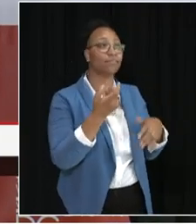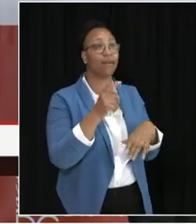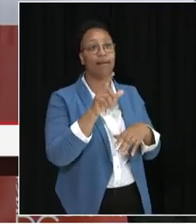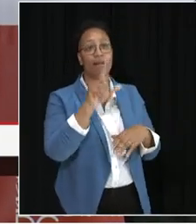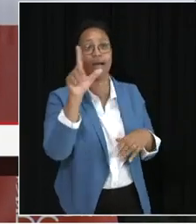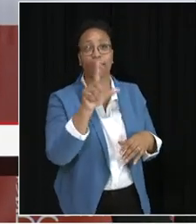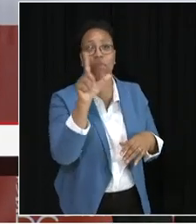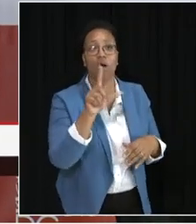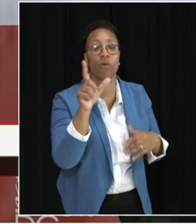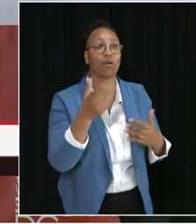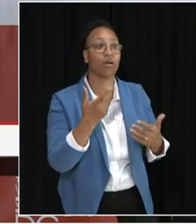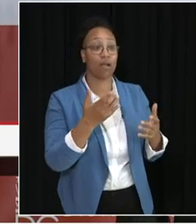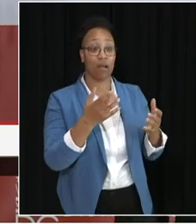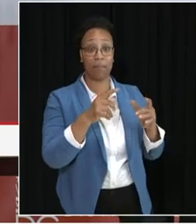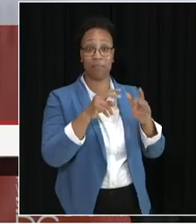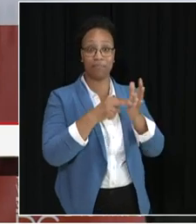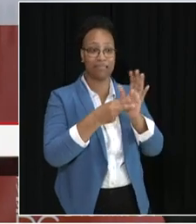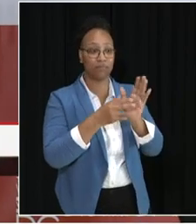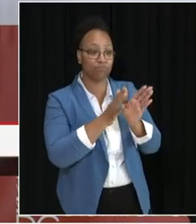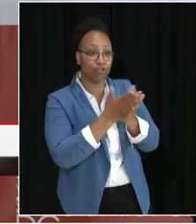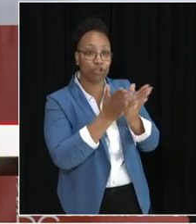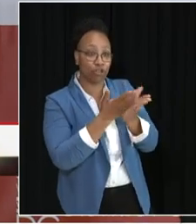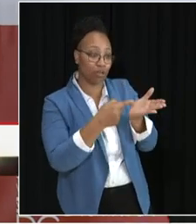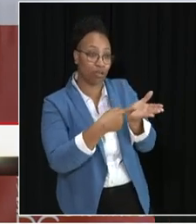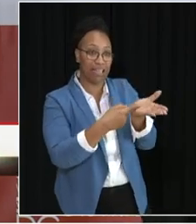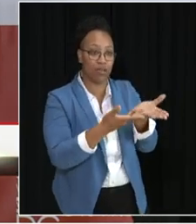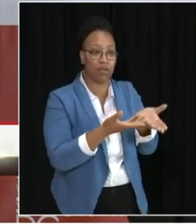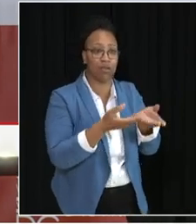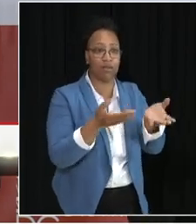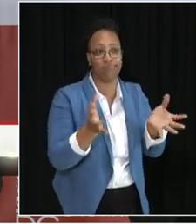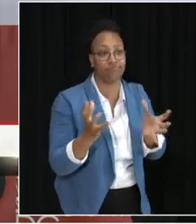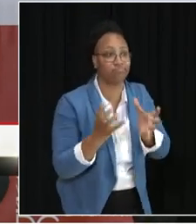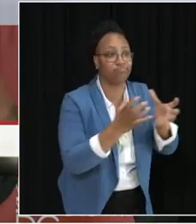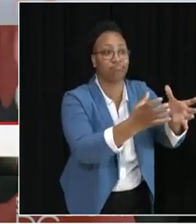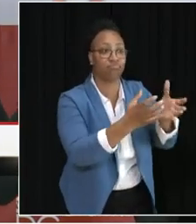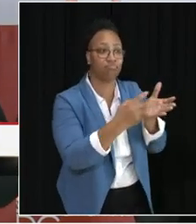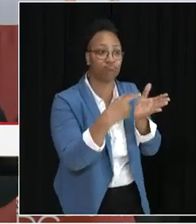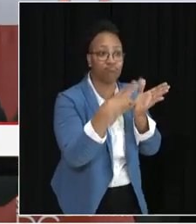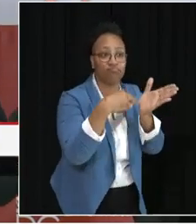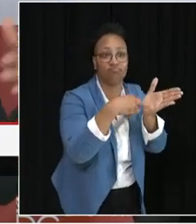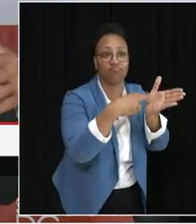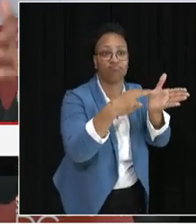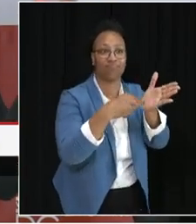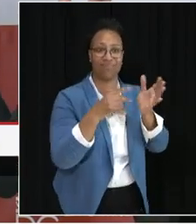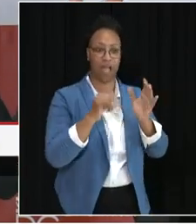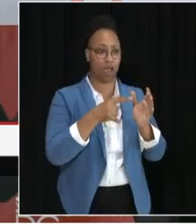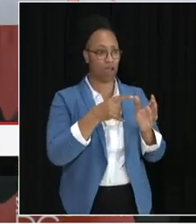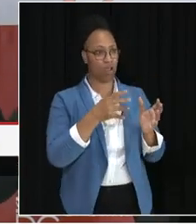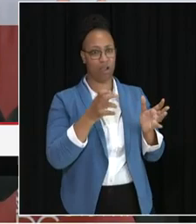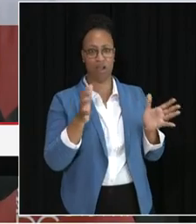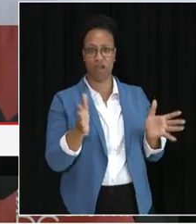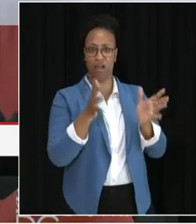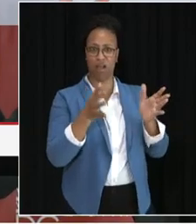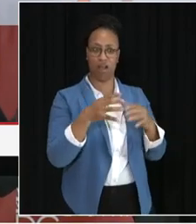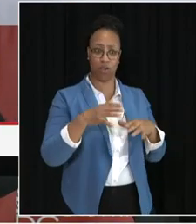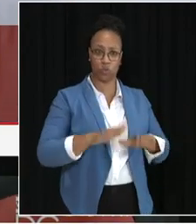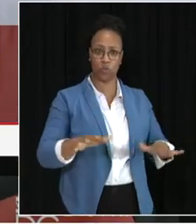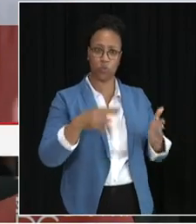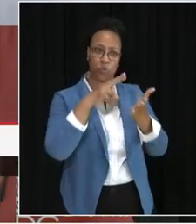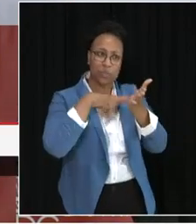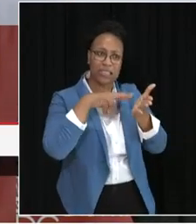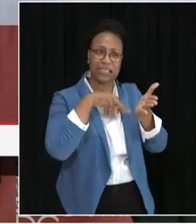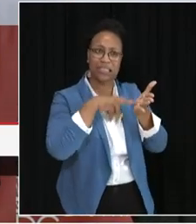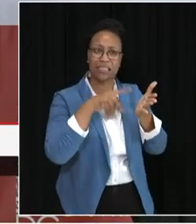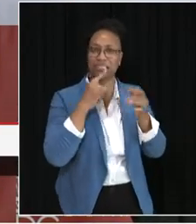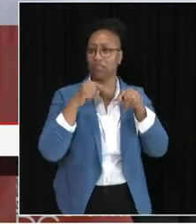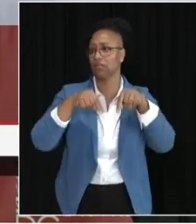readers that we've started this school year that represents our city. So there's representation of communities right here in Ward